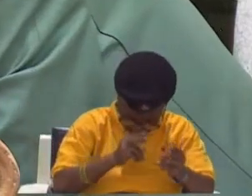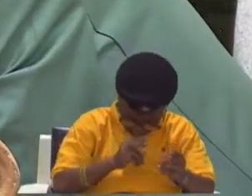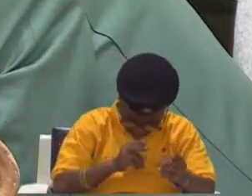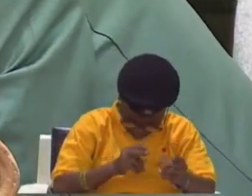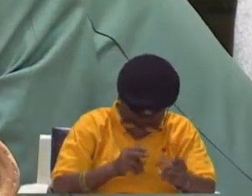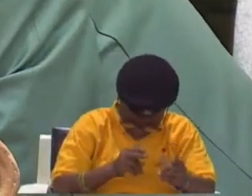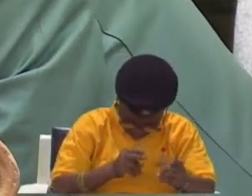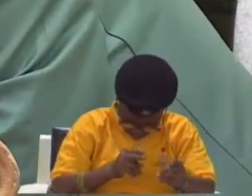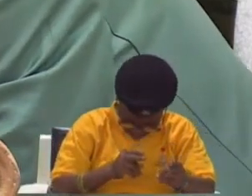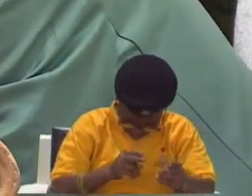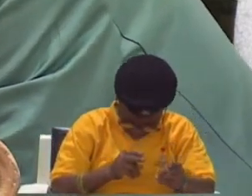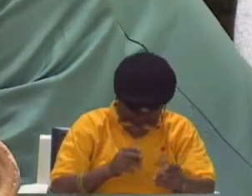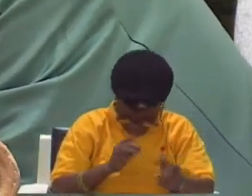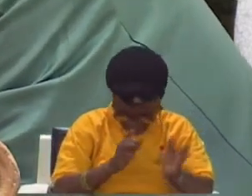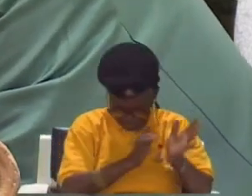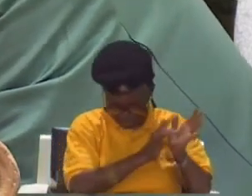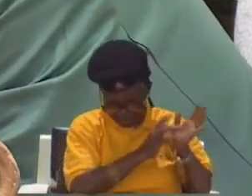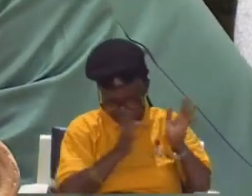honor,